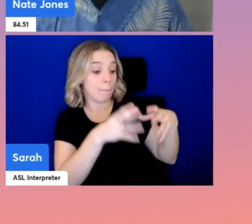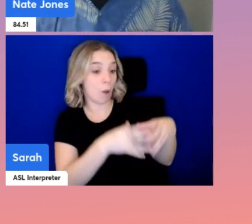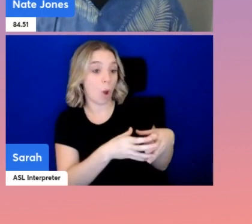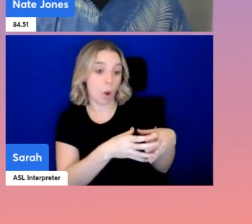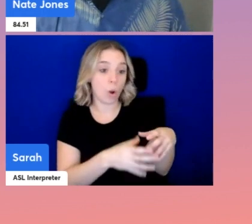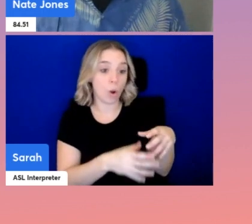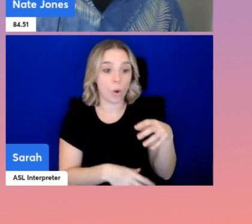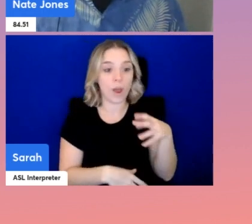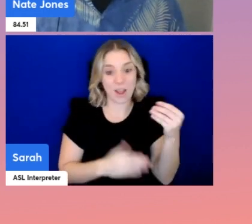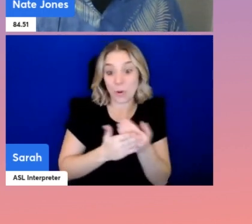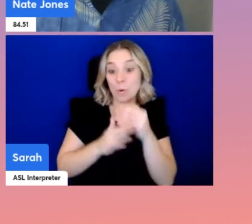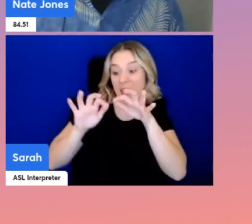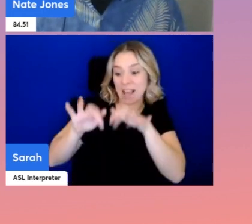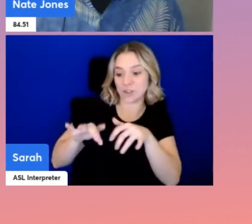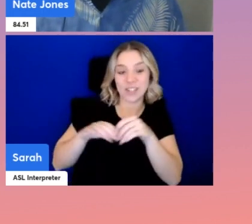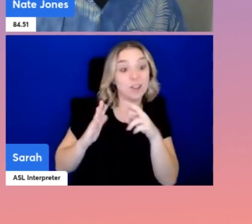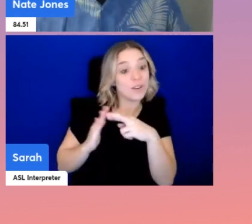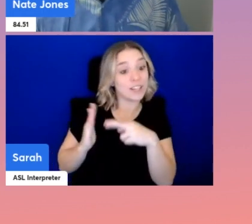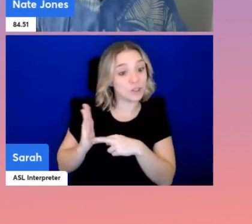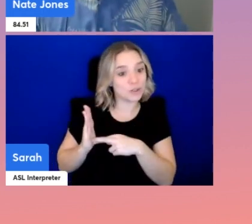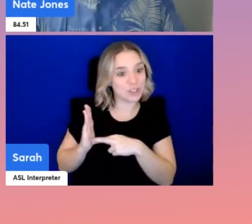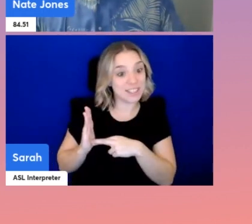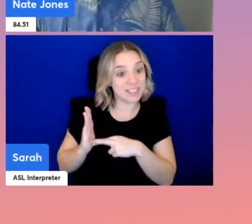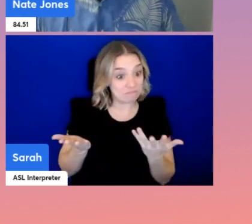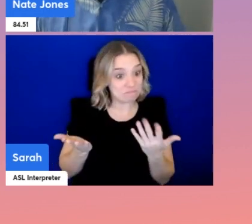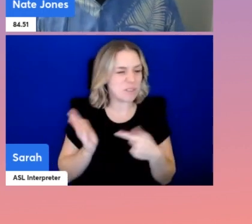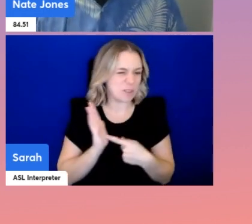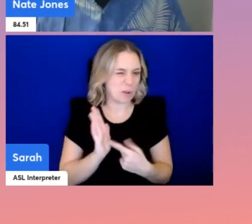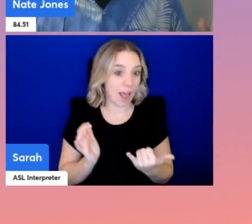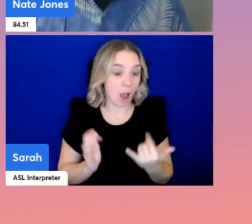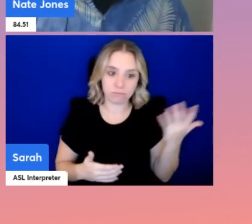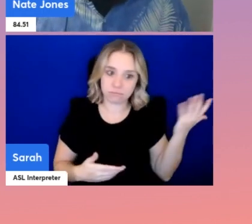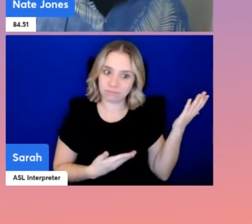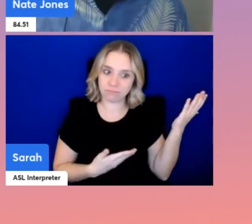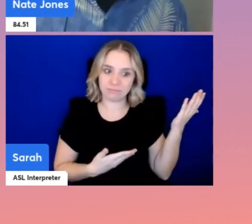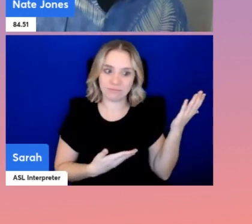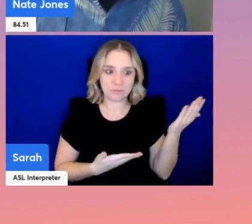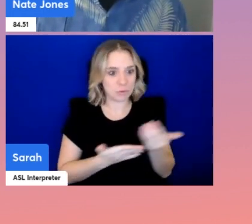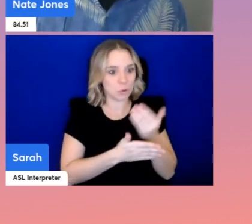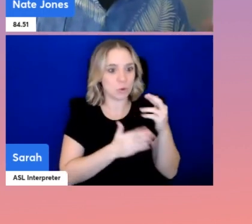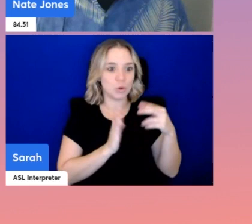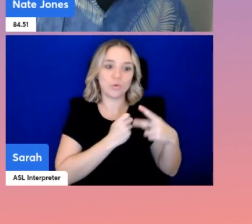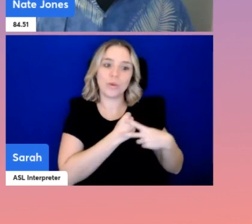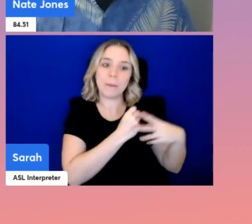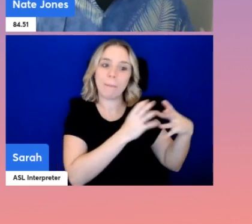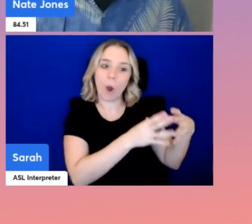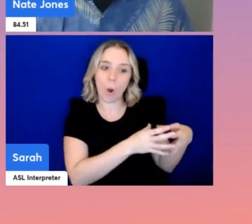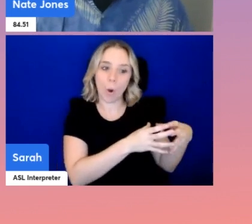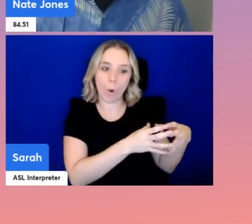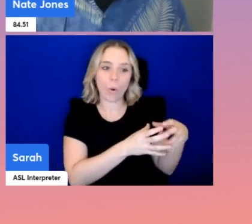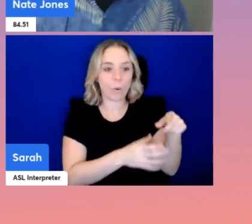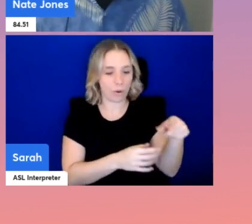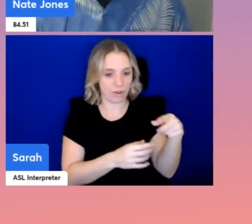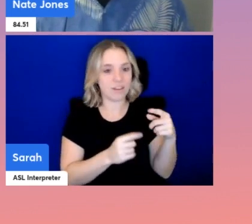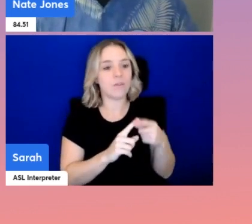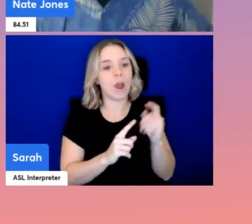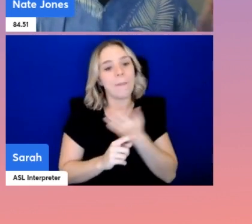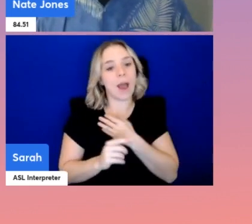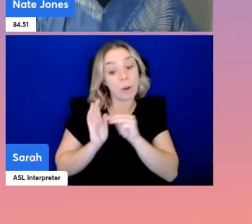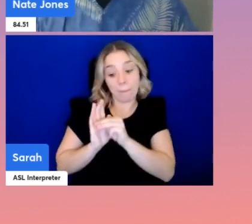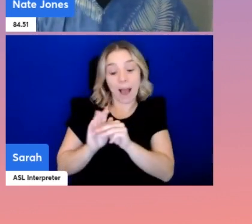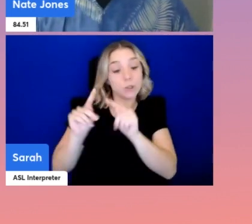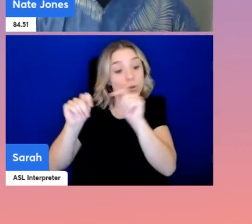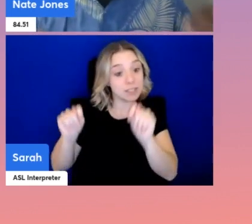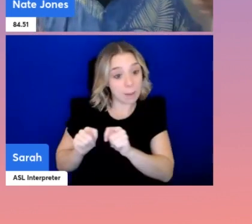So now I'll show you that. Yeah, here's our new repo. And you see it's generated from our module template. So